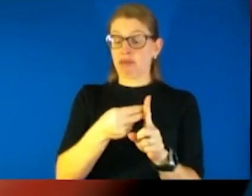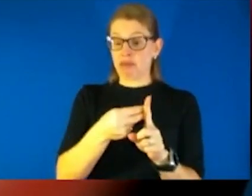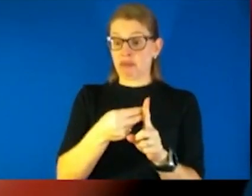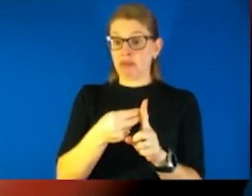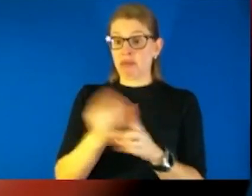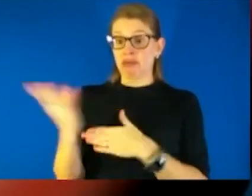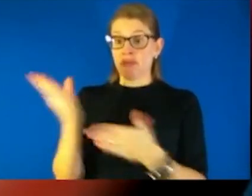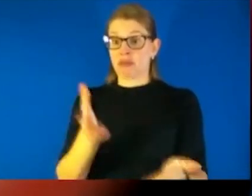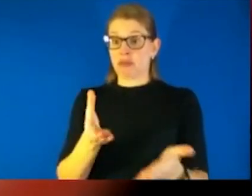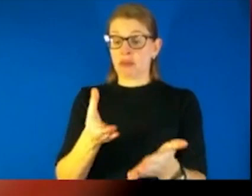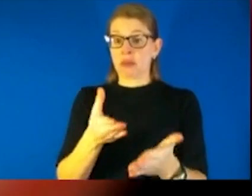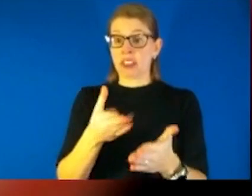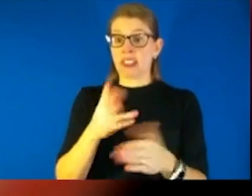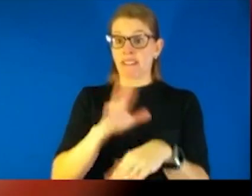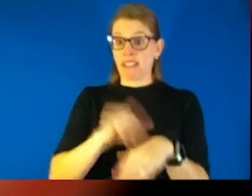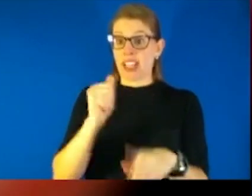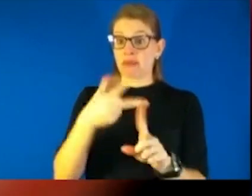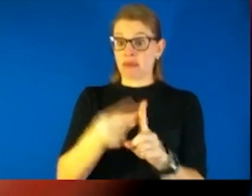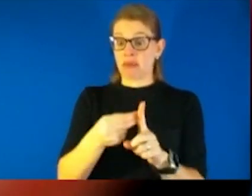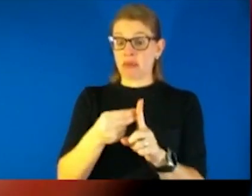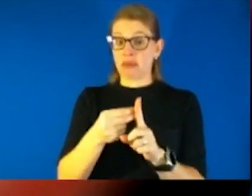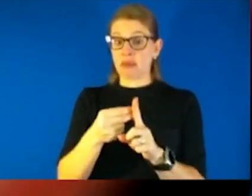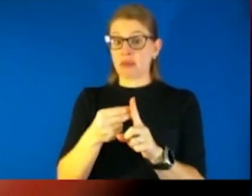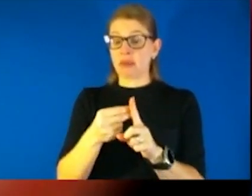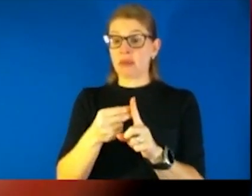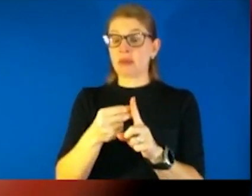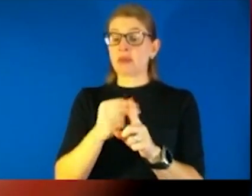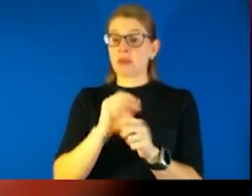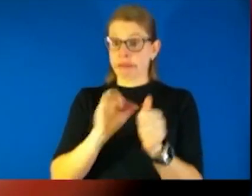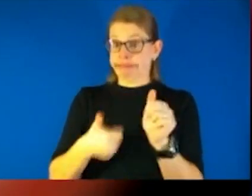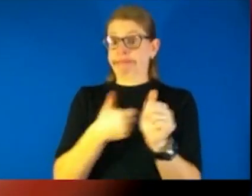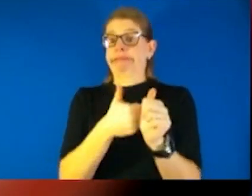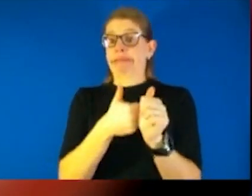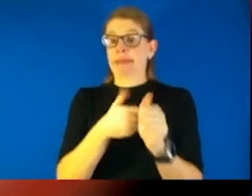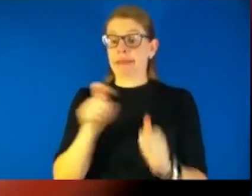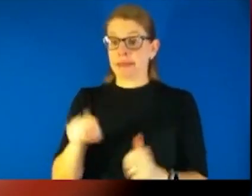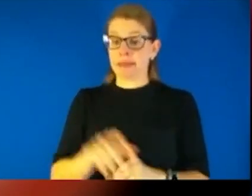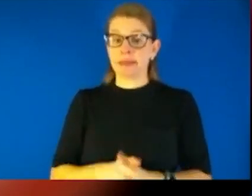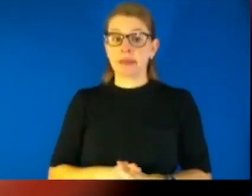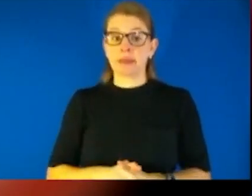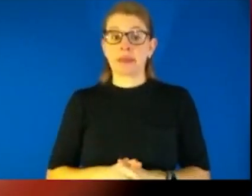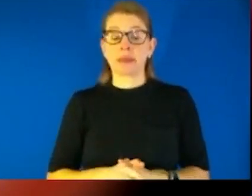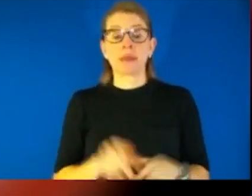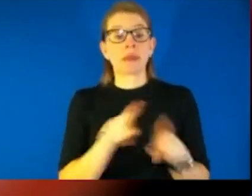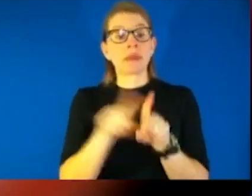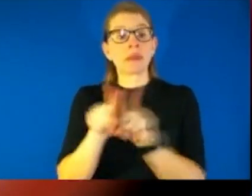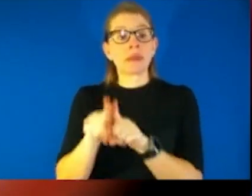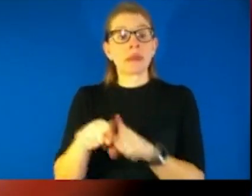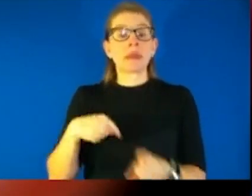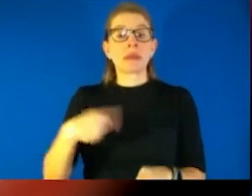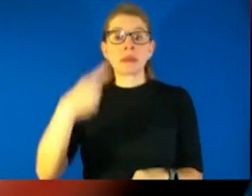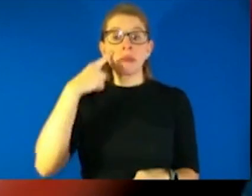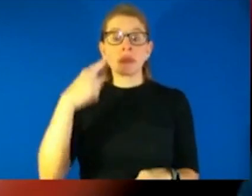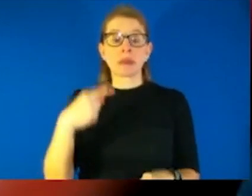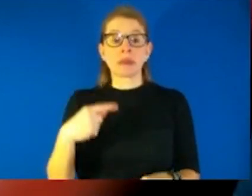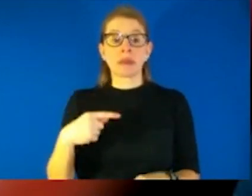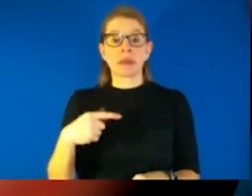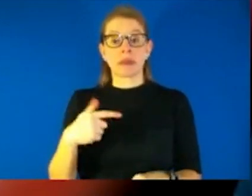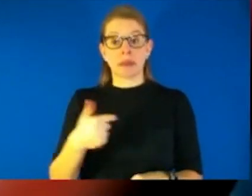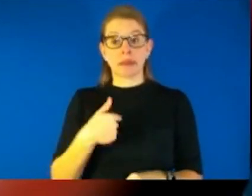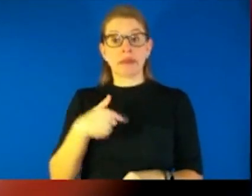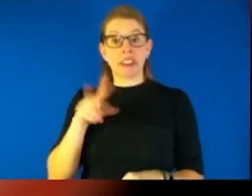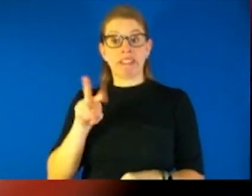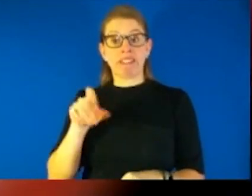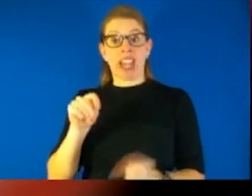the vaccination schedule up to date. And also, I think I'm a